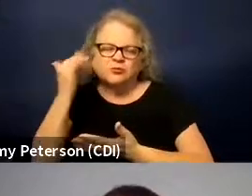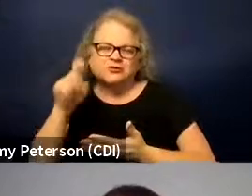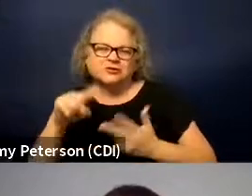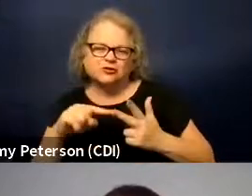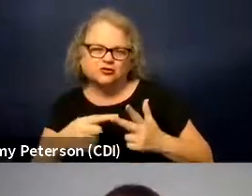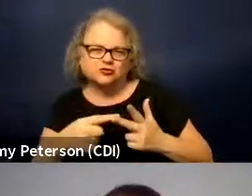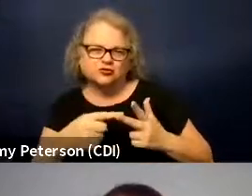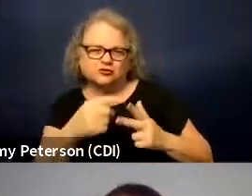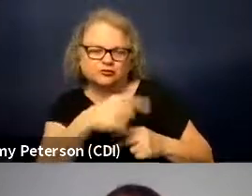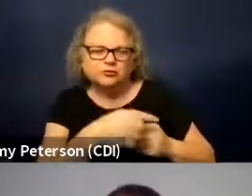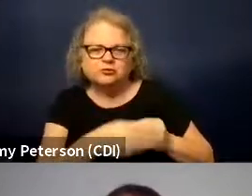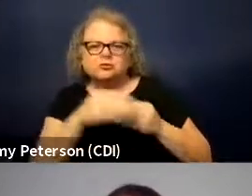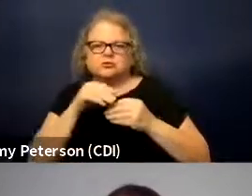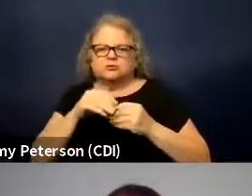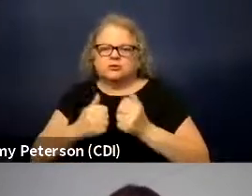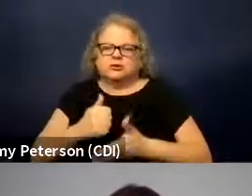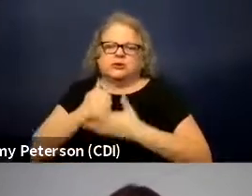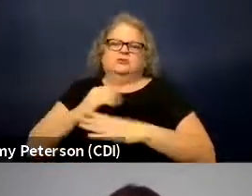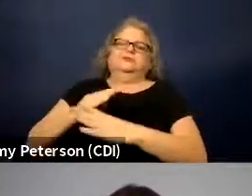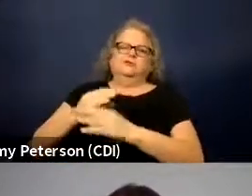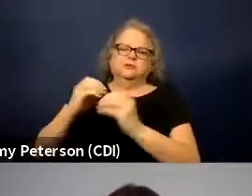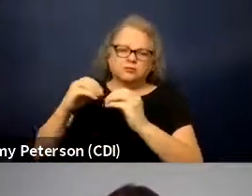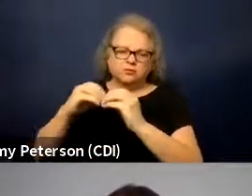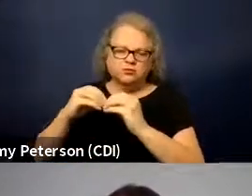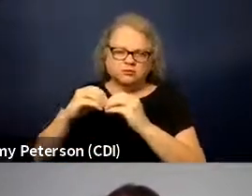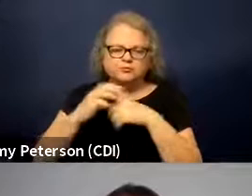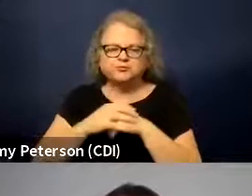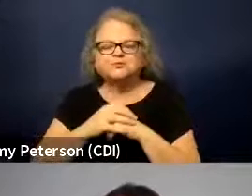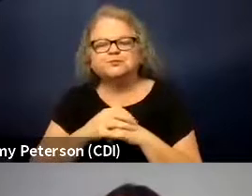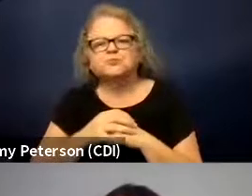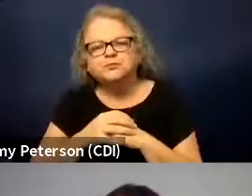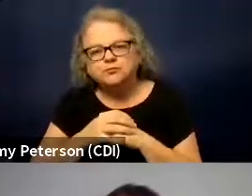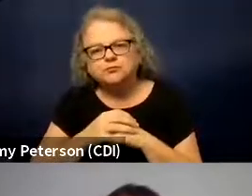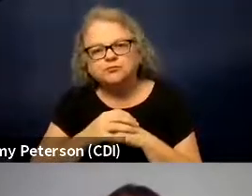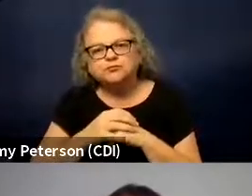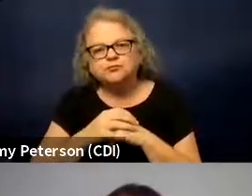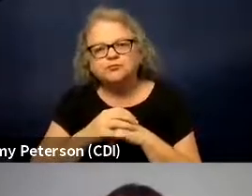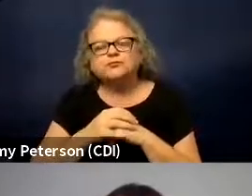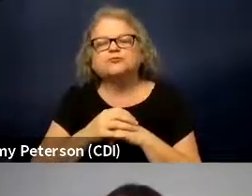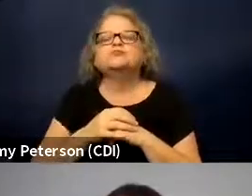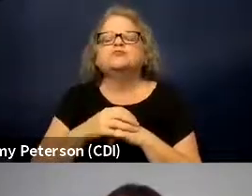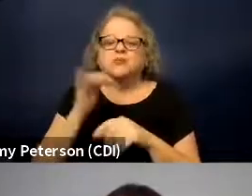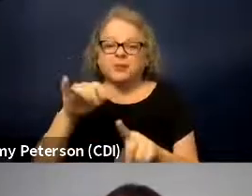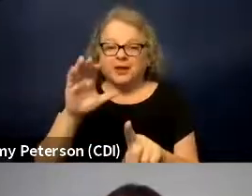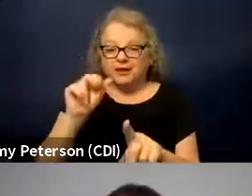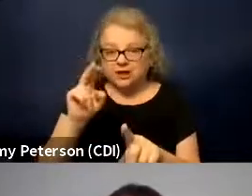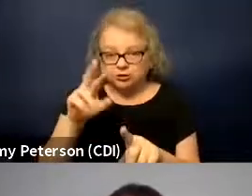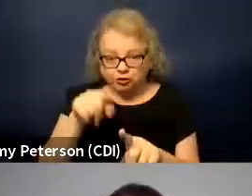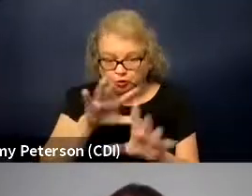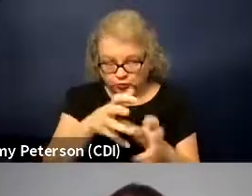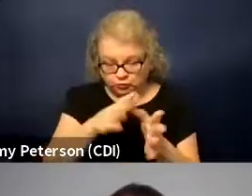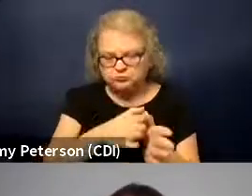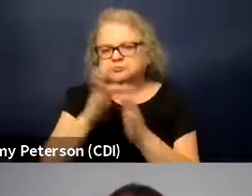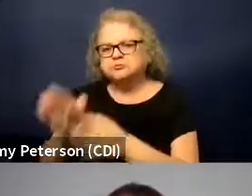I also mean people who have had organ transplants, kidney transplant, cornea transplant,